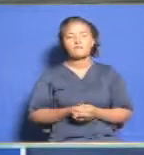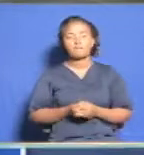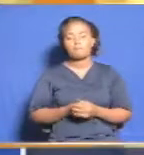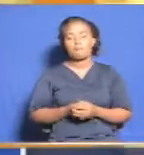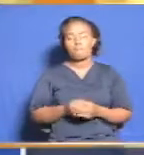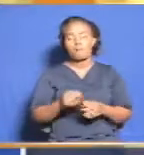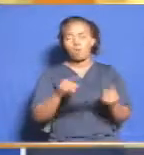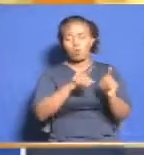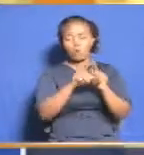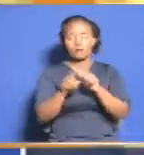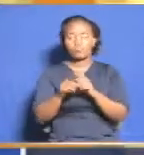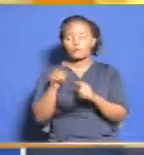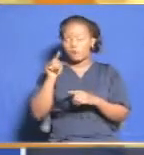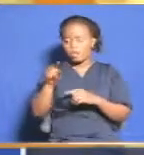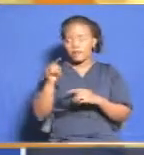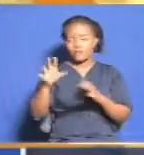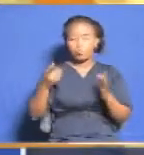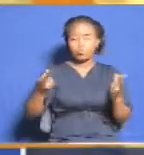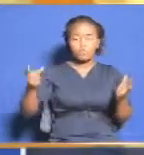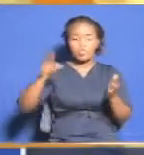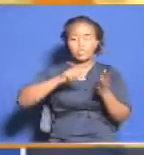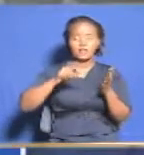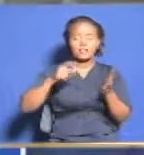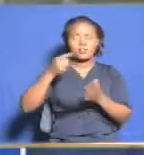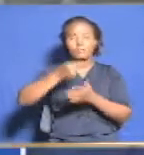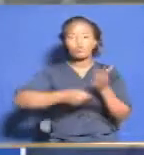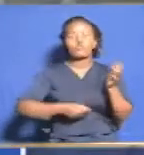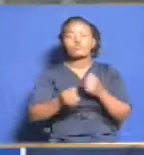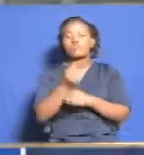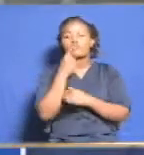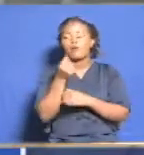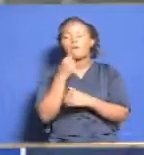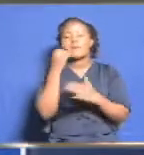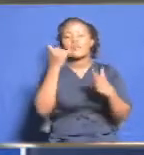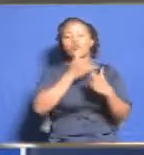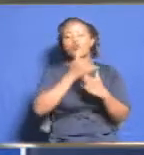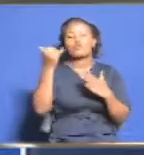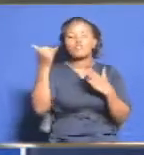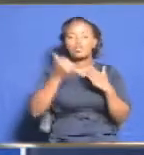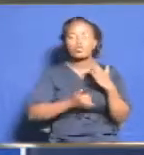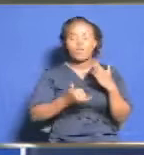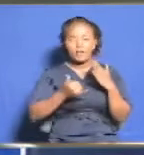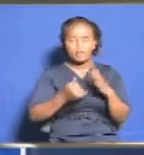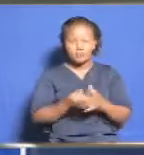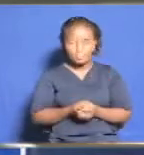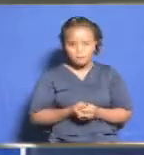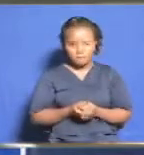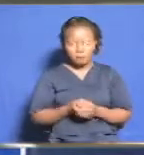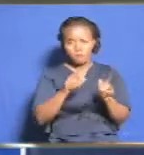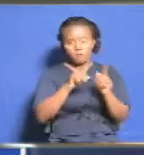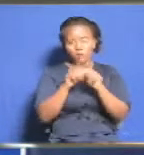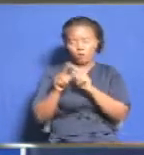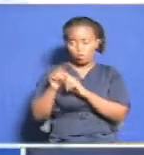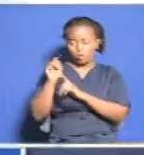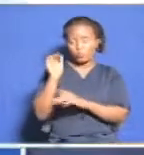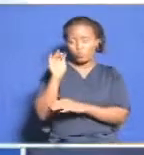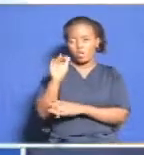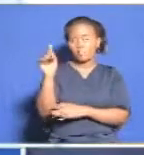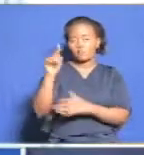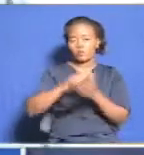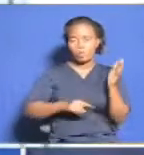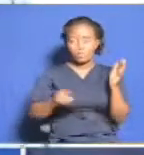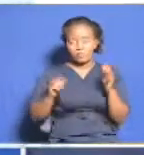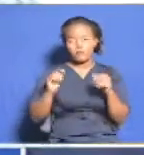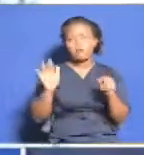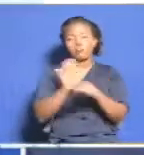to Gichuhi, will increase the cost of providing medical insurance, reducing the uptake. Aki is also calling for total